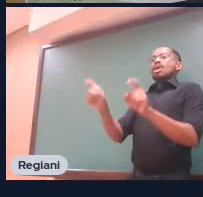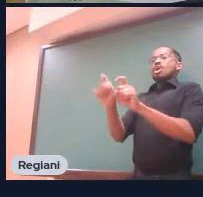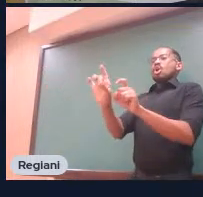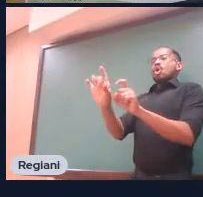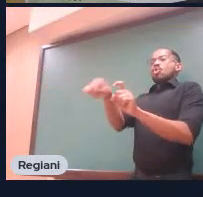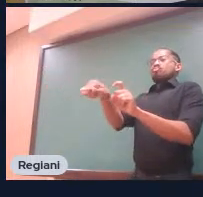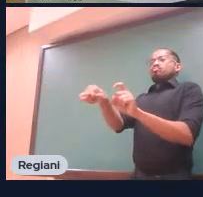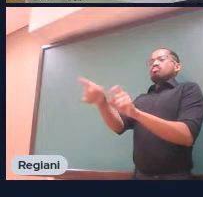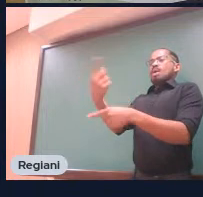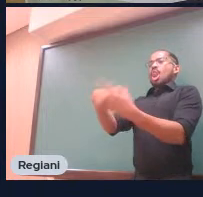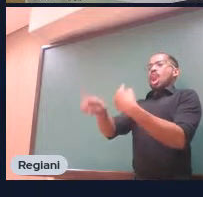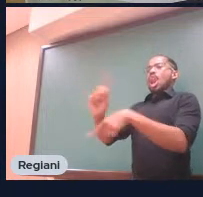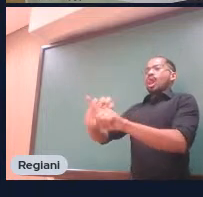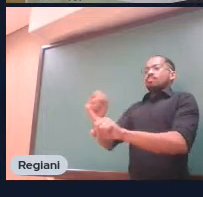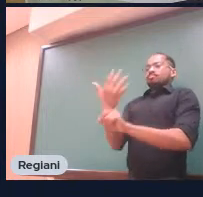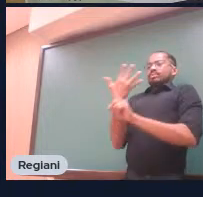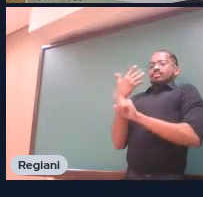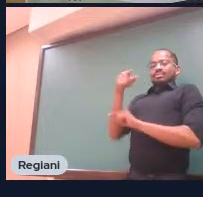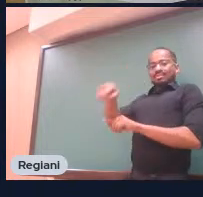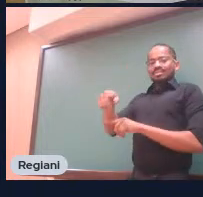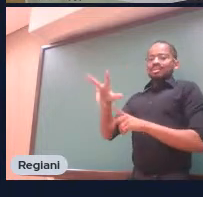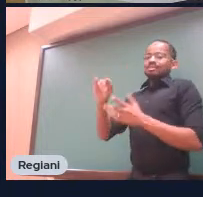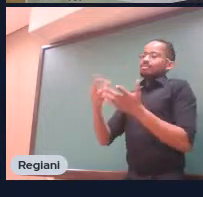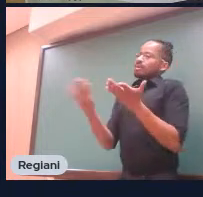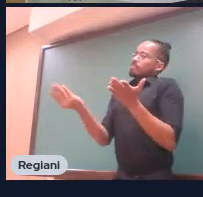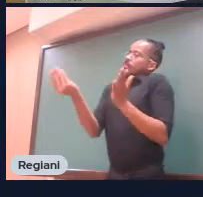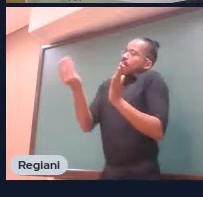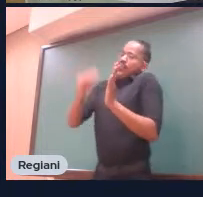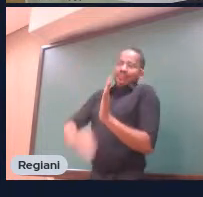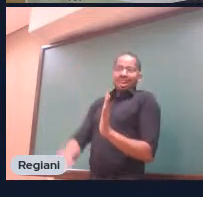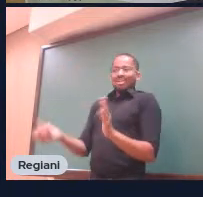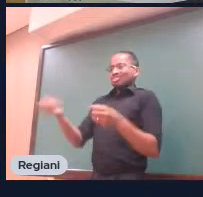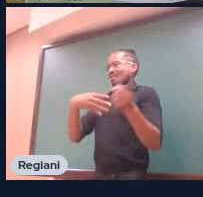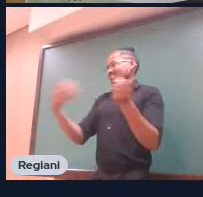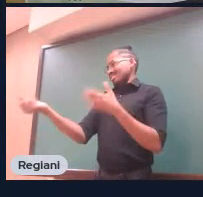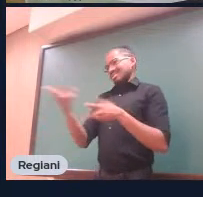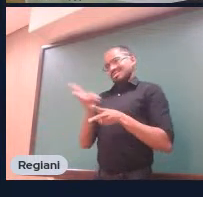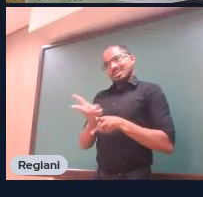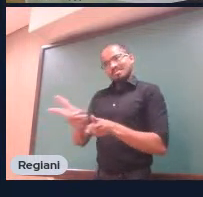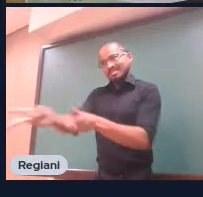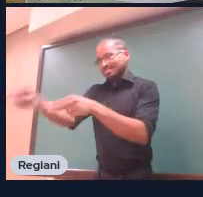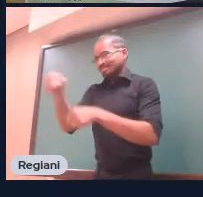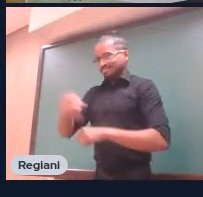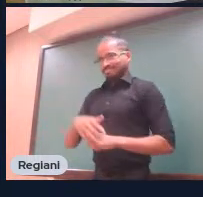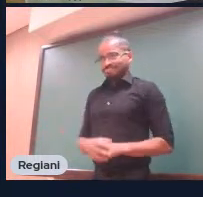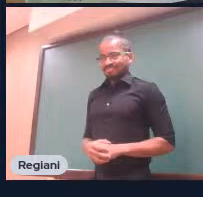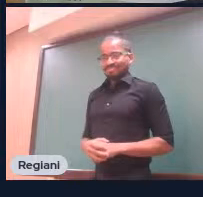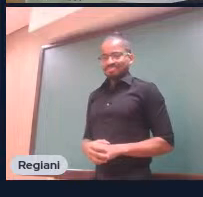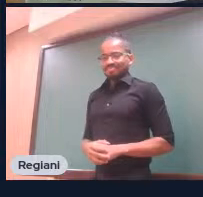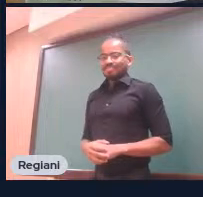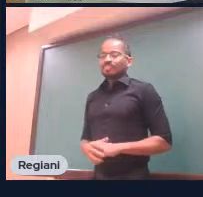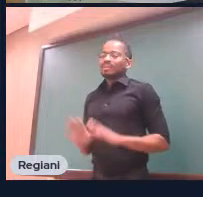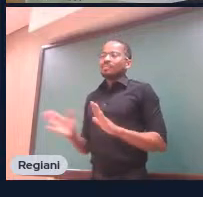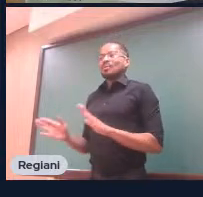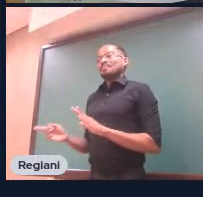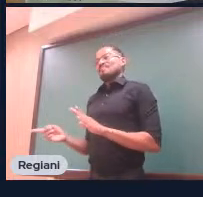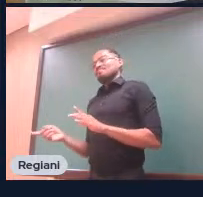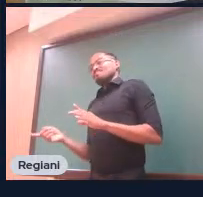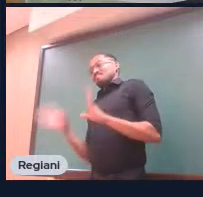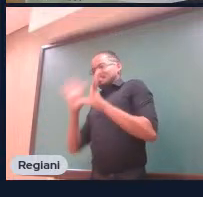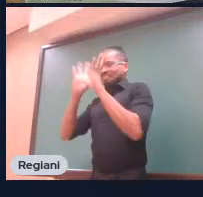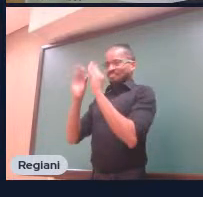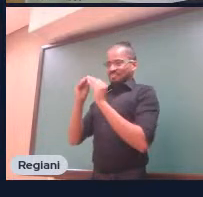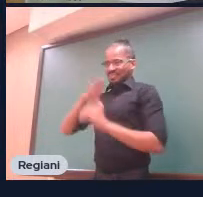now turns to neologisms. Ok, então, mais uma vez essa comparação, né,